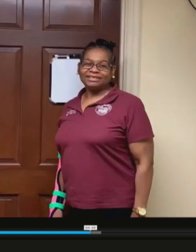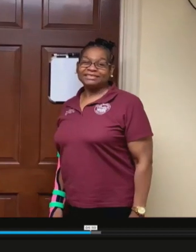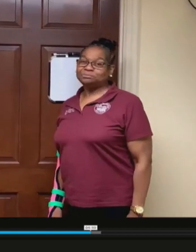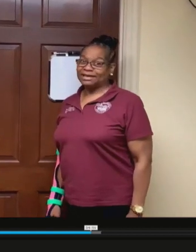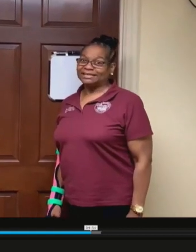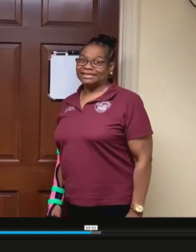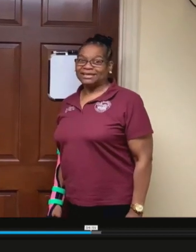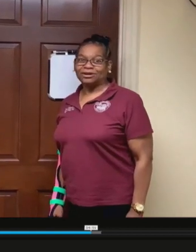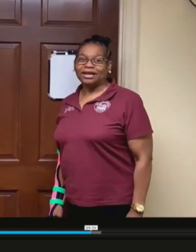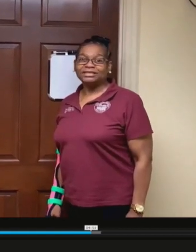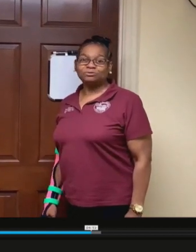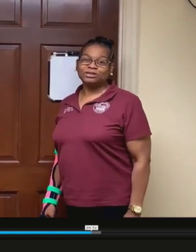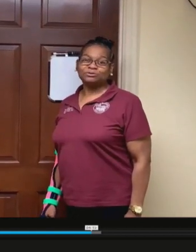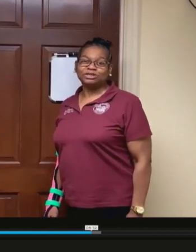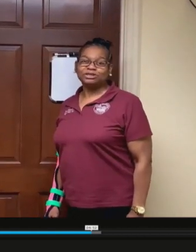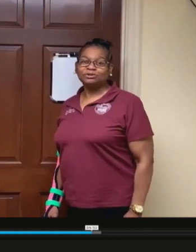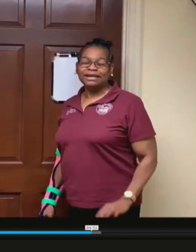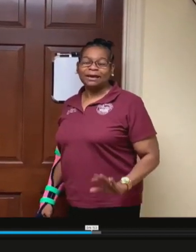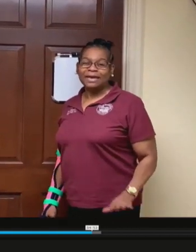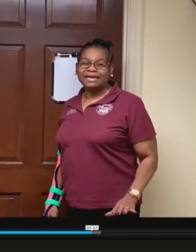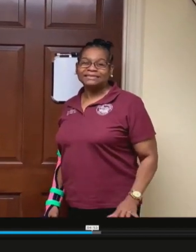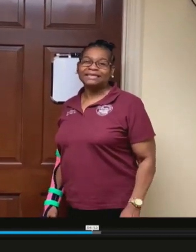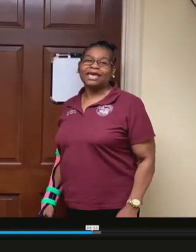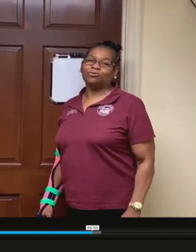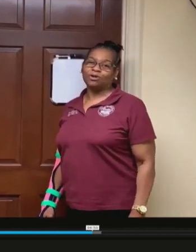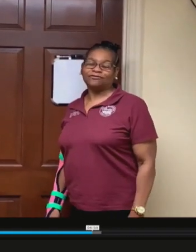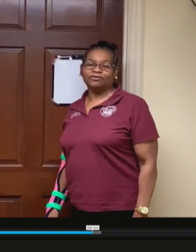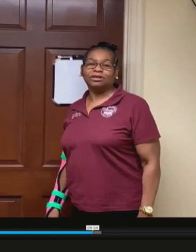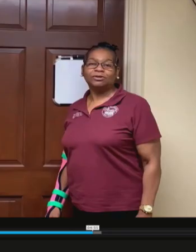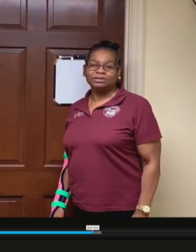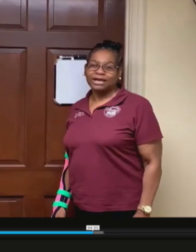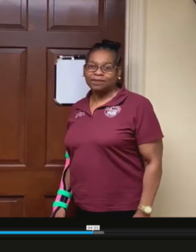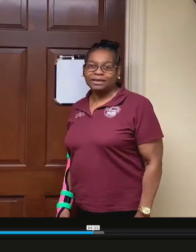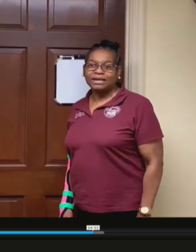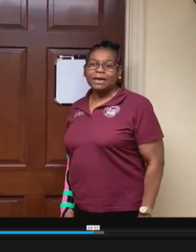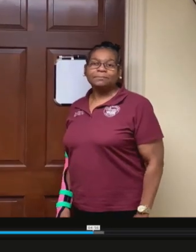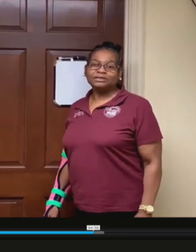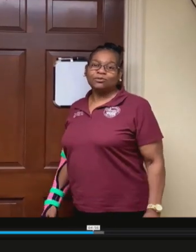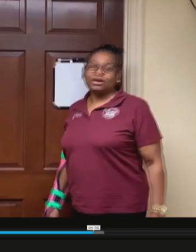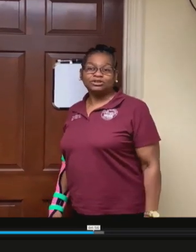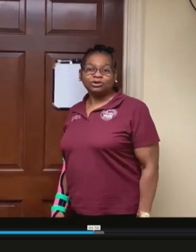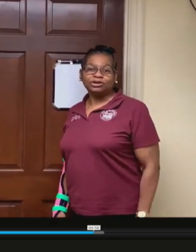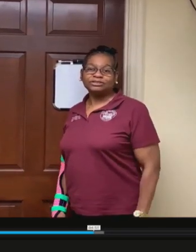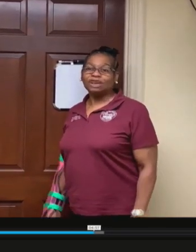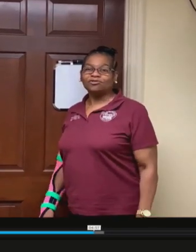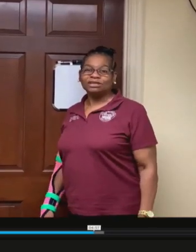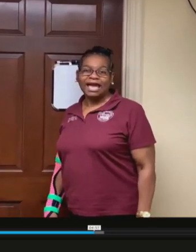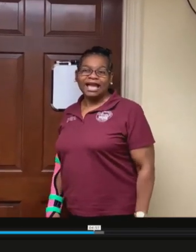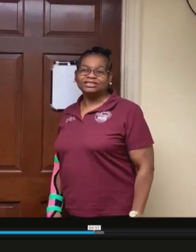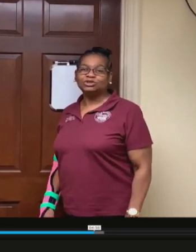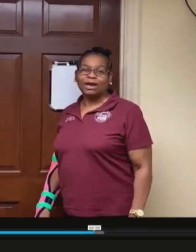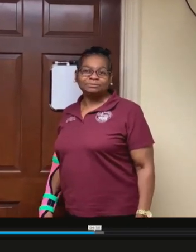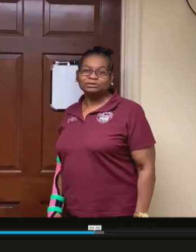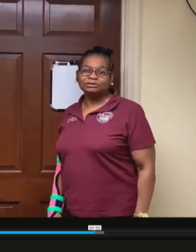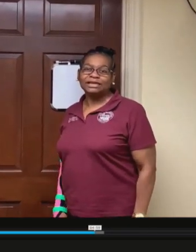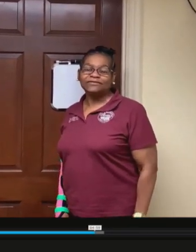Phil. It's Brantley here. I just wanted to wish you an amazing and wonderful retirement. Please go out, enjoy yourself, relax,